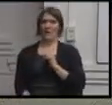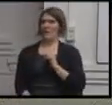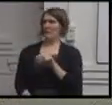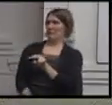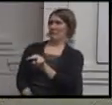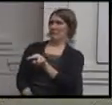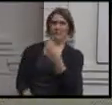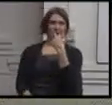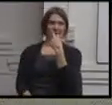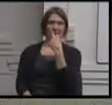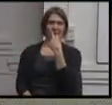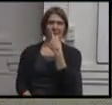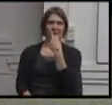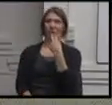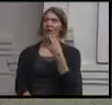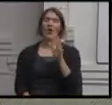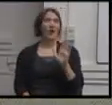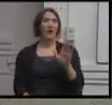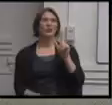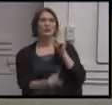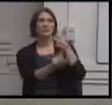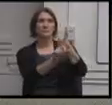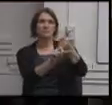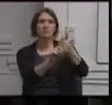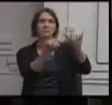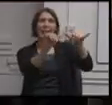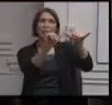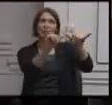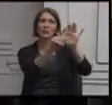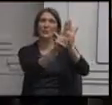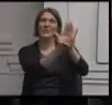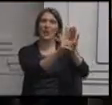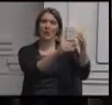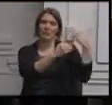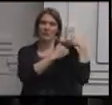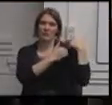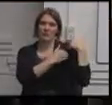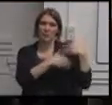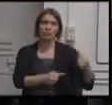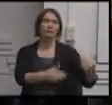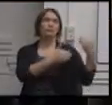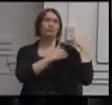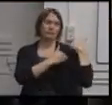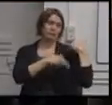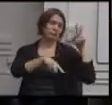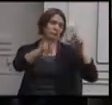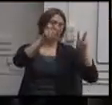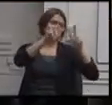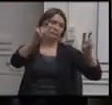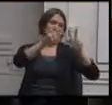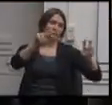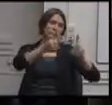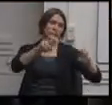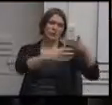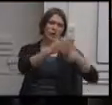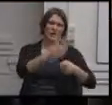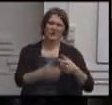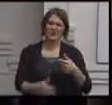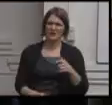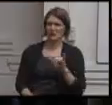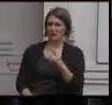No, it should be the architects and the engineers that are designing the facility. Those are the experts.